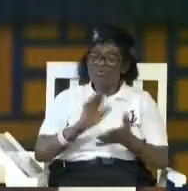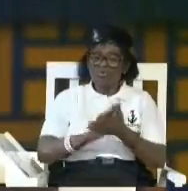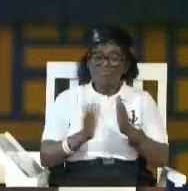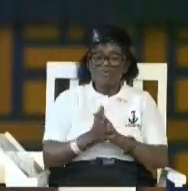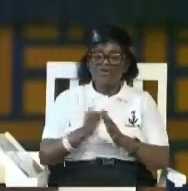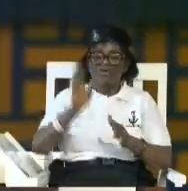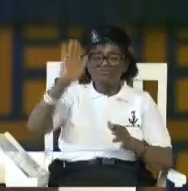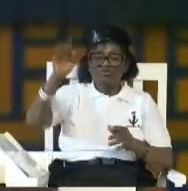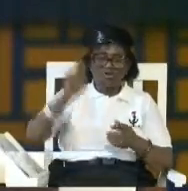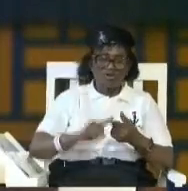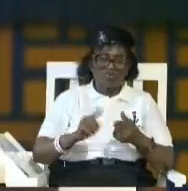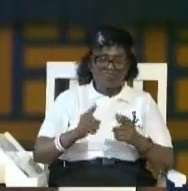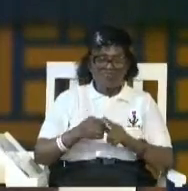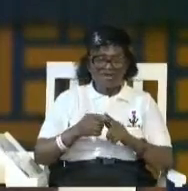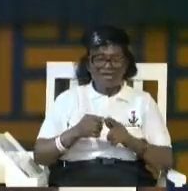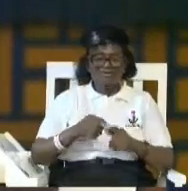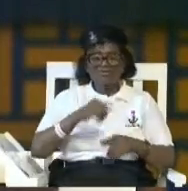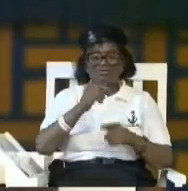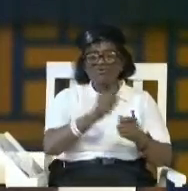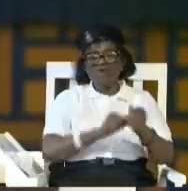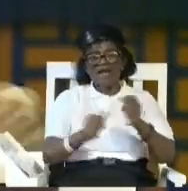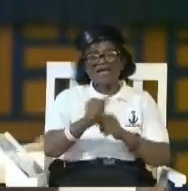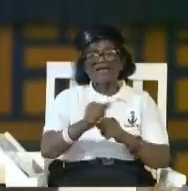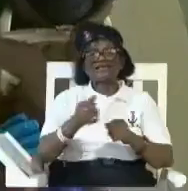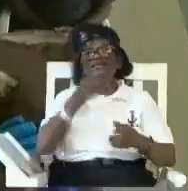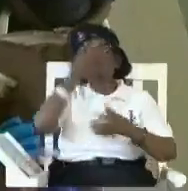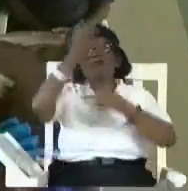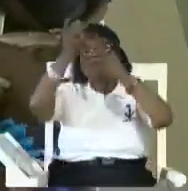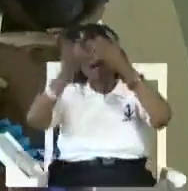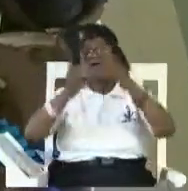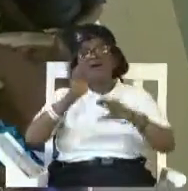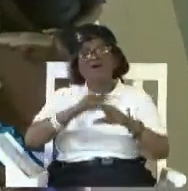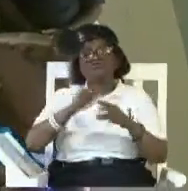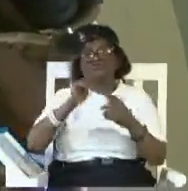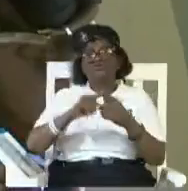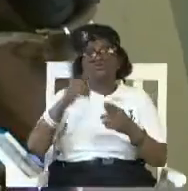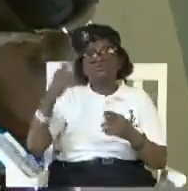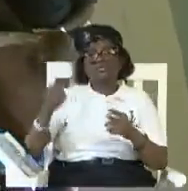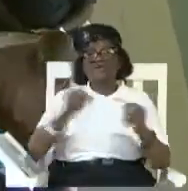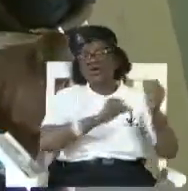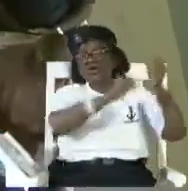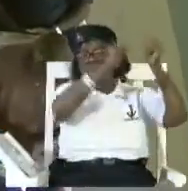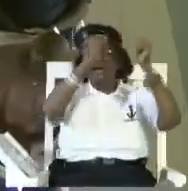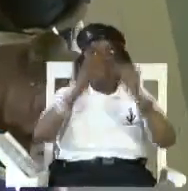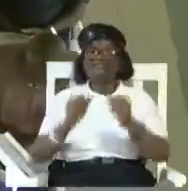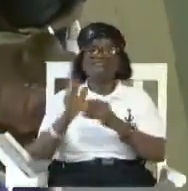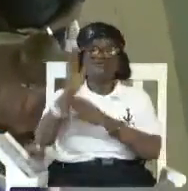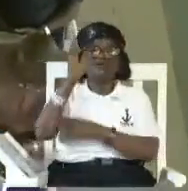Go ahead. Cry unto the Almighty God. Talk to him.